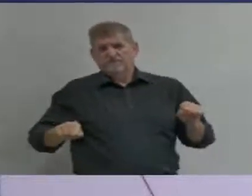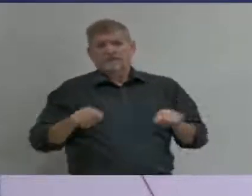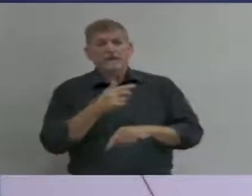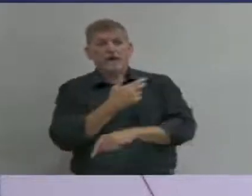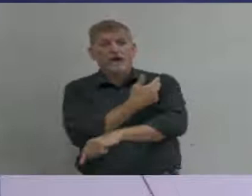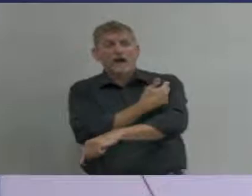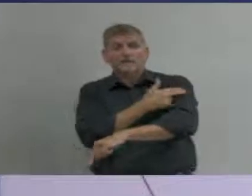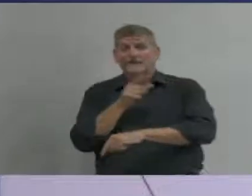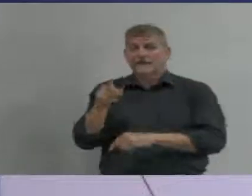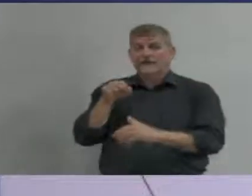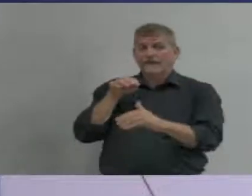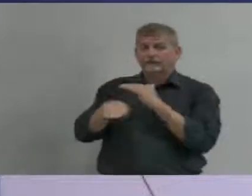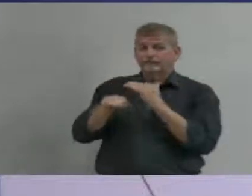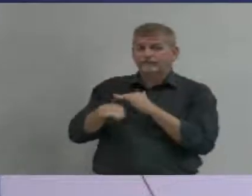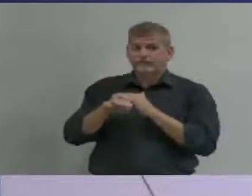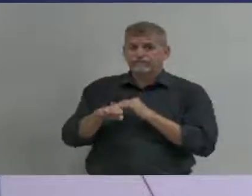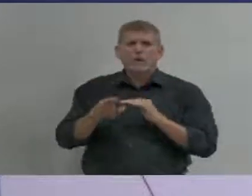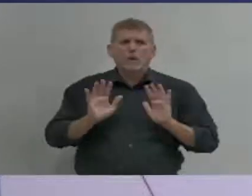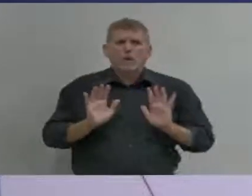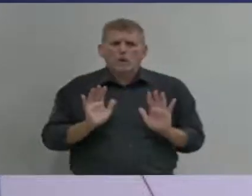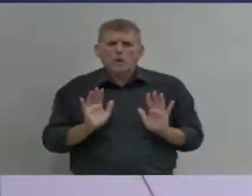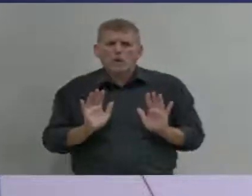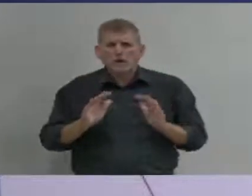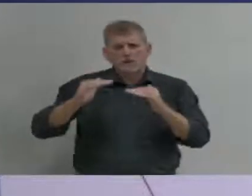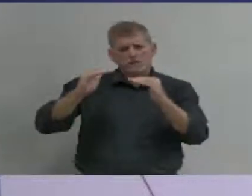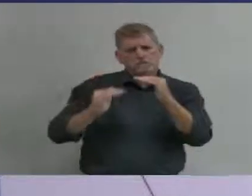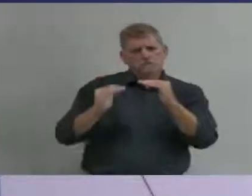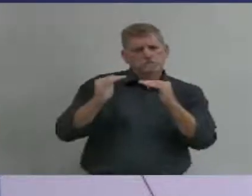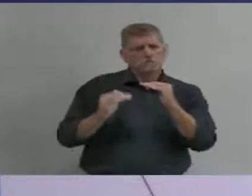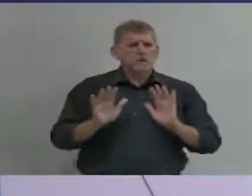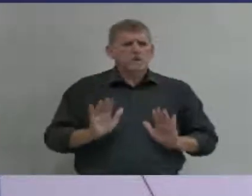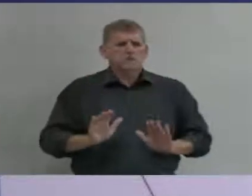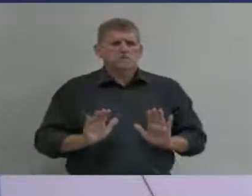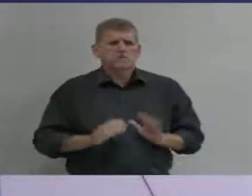remained relatively low when it comes to COVID-19.